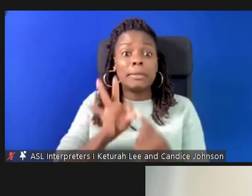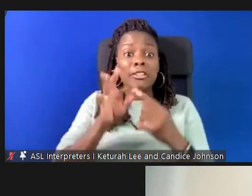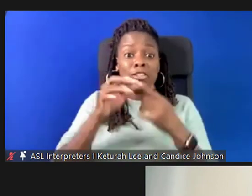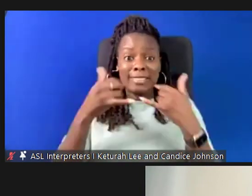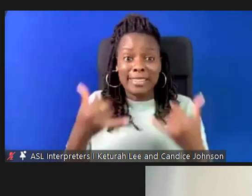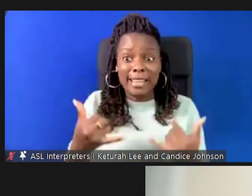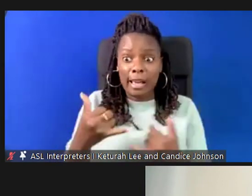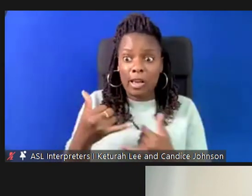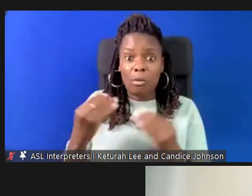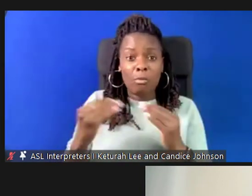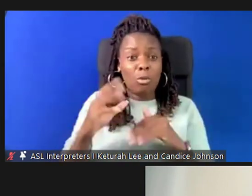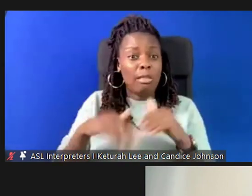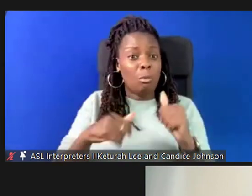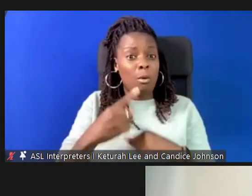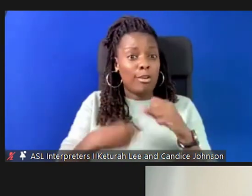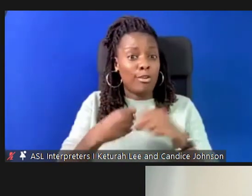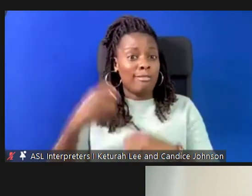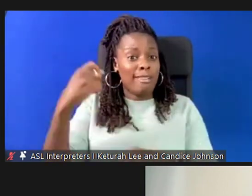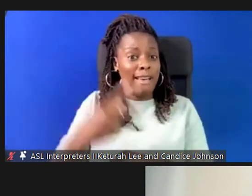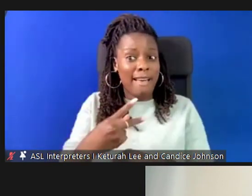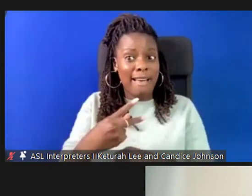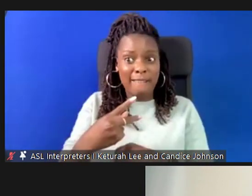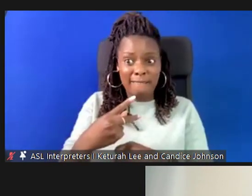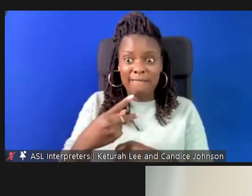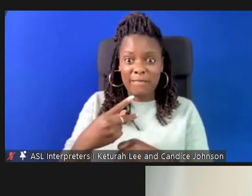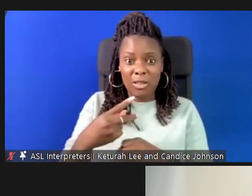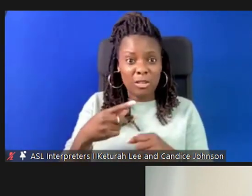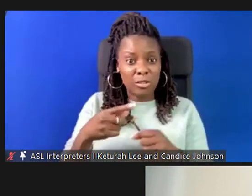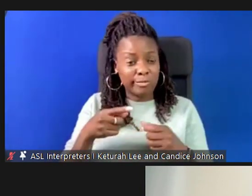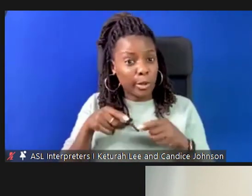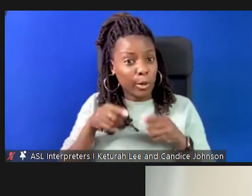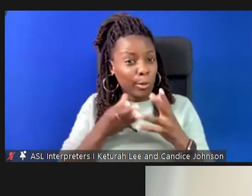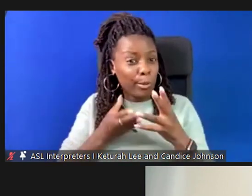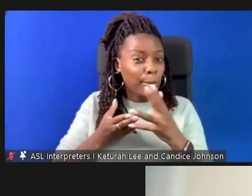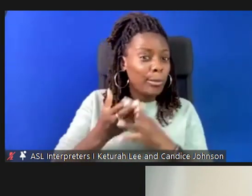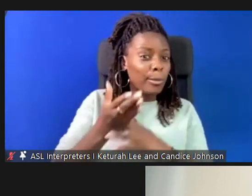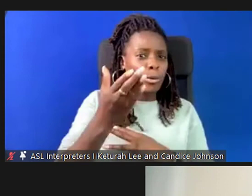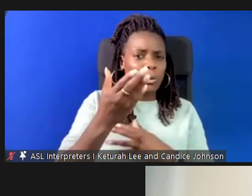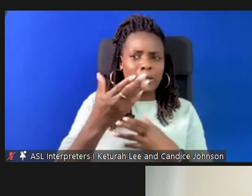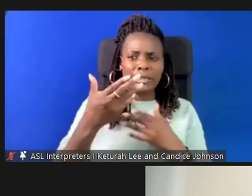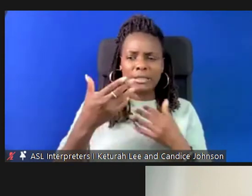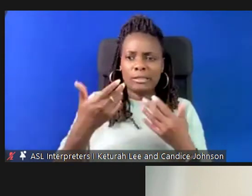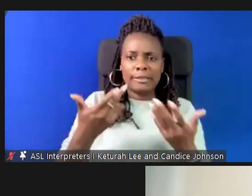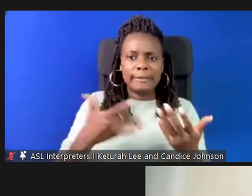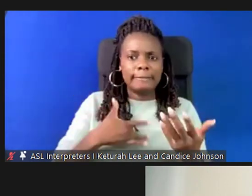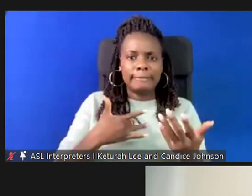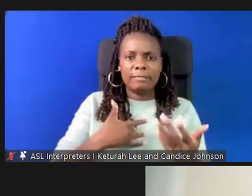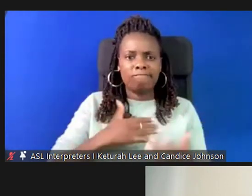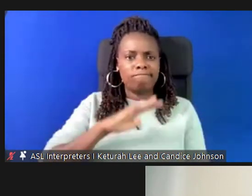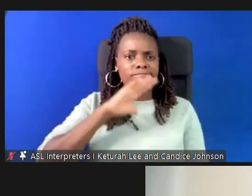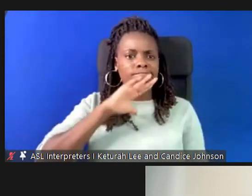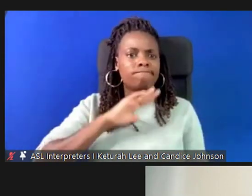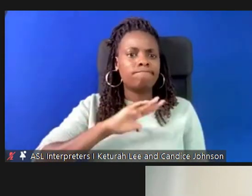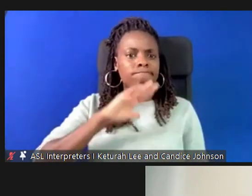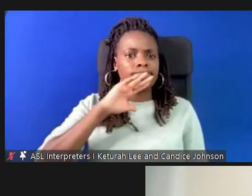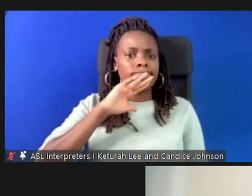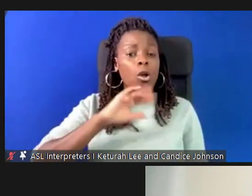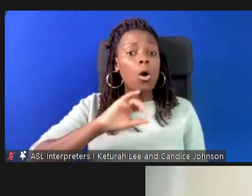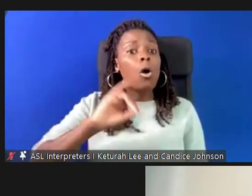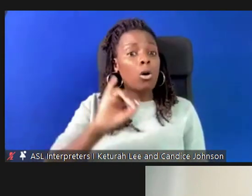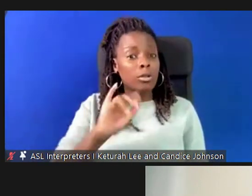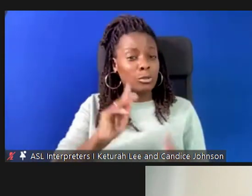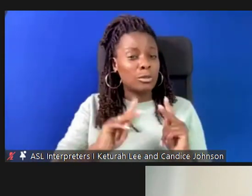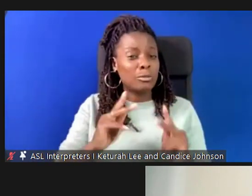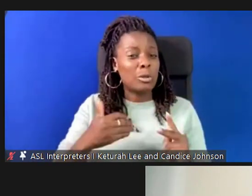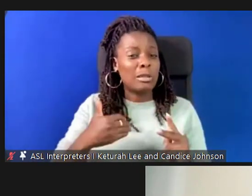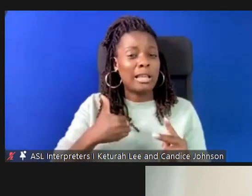year and a half into it. And I think people who have had pre-existing psychological